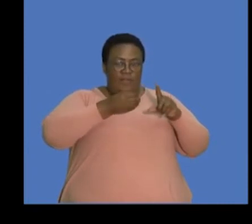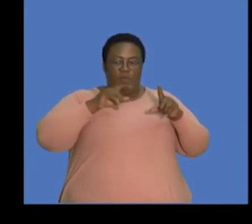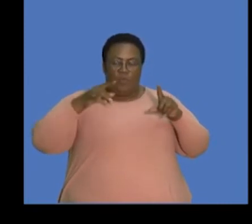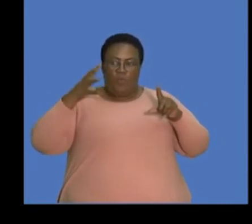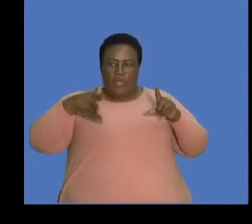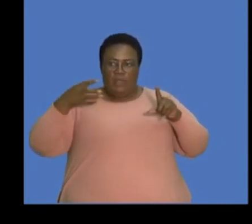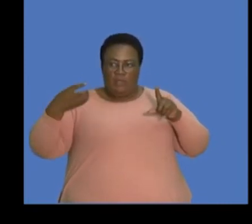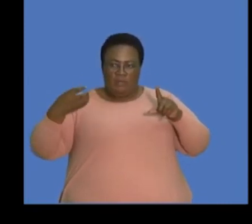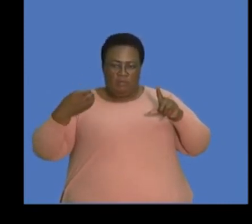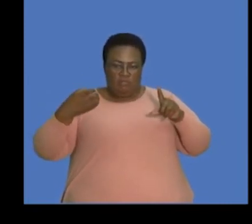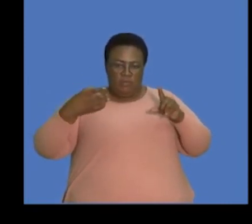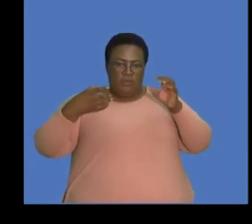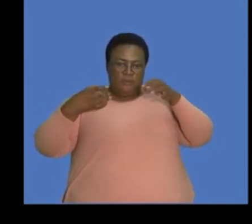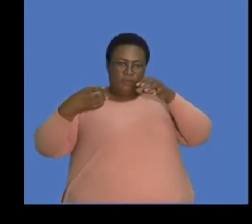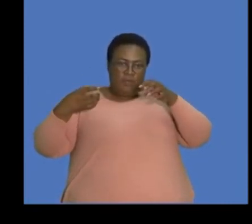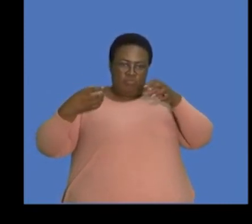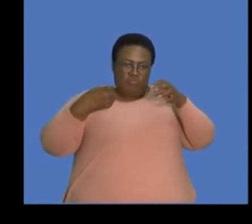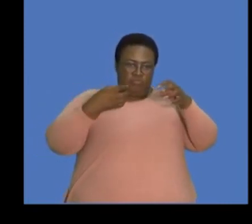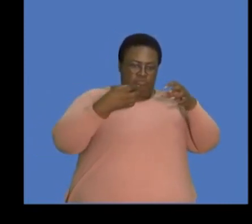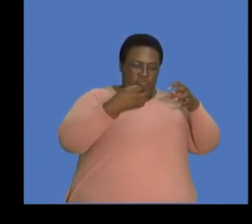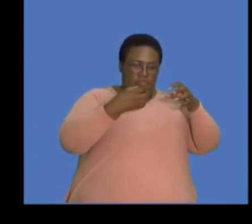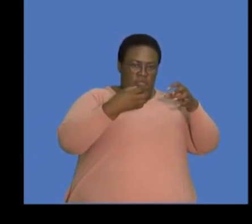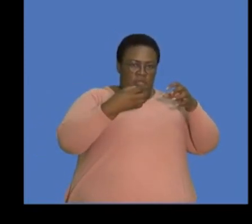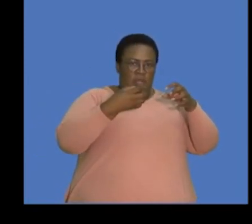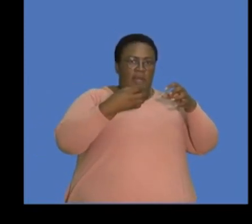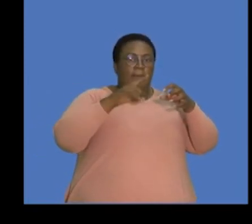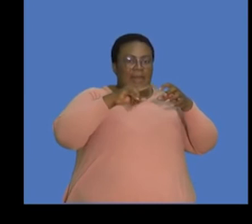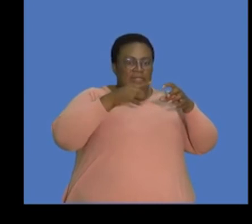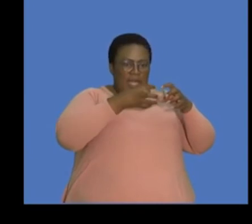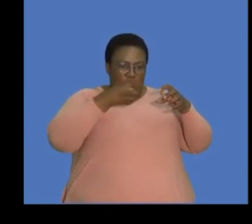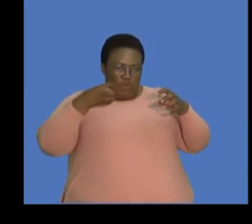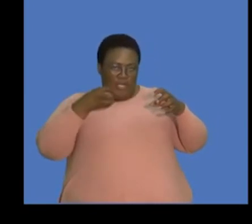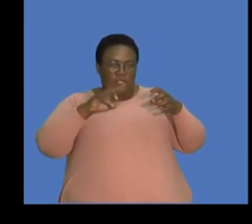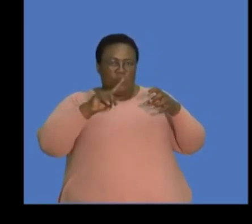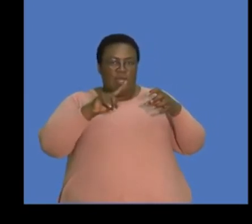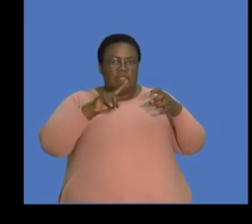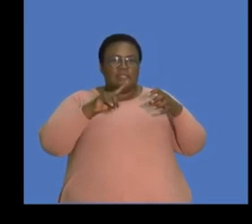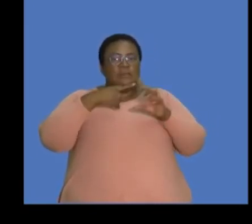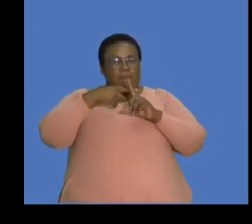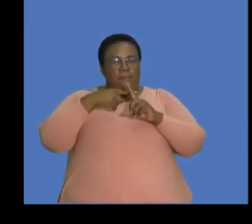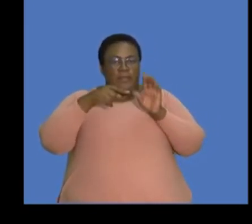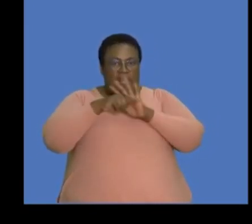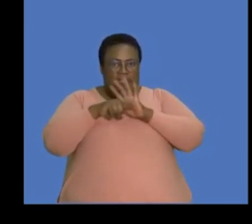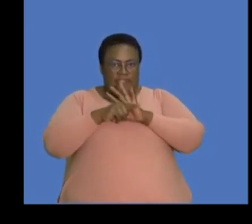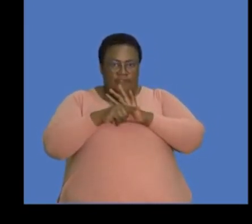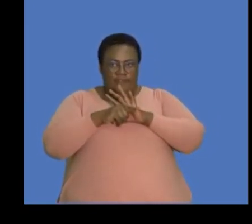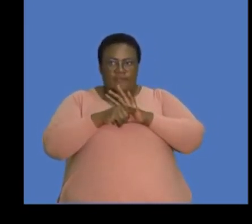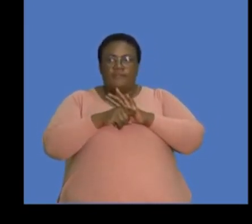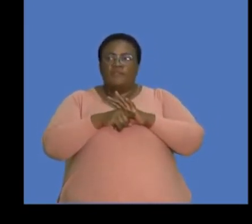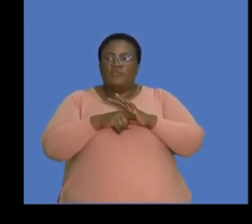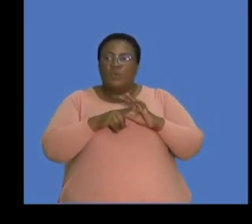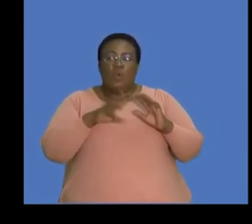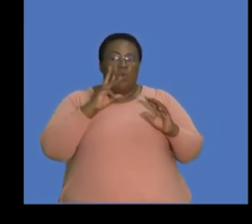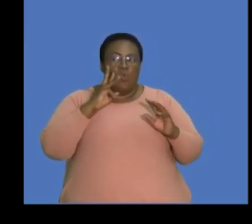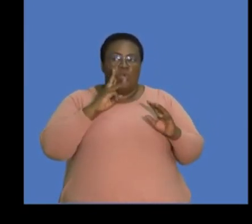which explains why this smooth stream of water actually is attracted to the comb. So this actually, this flow